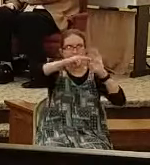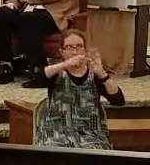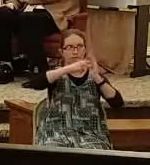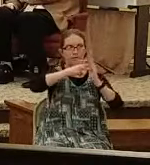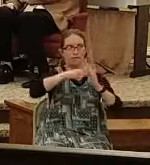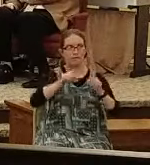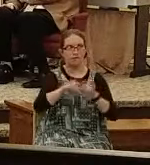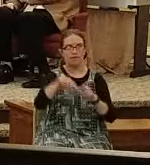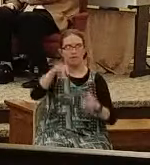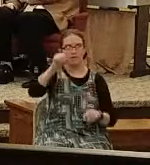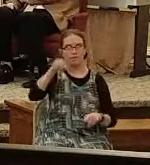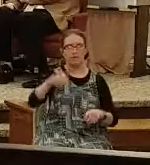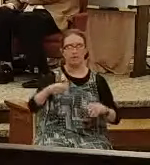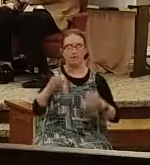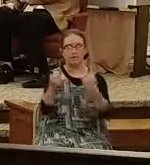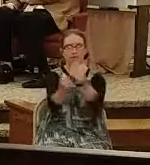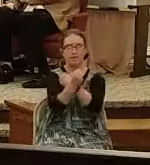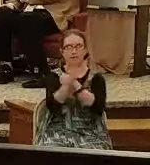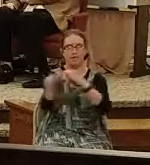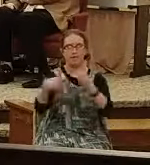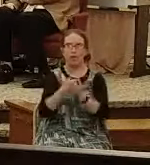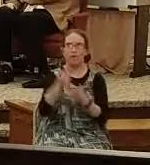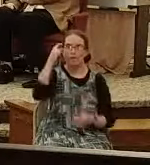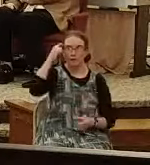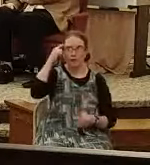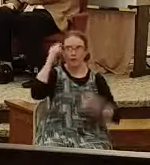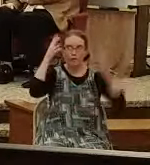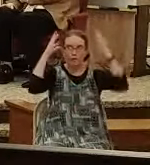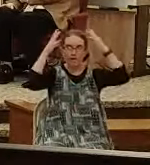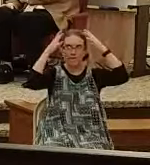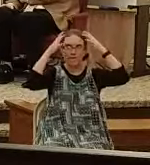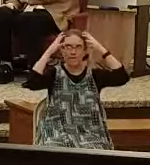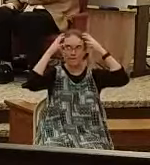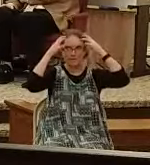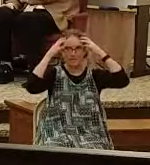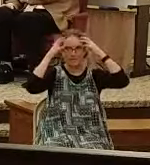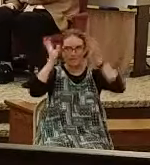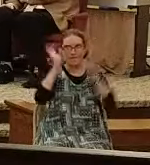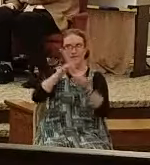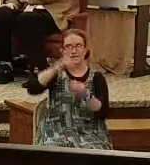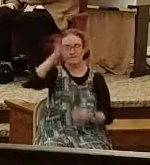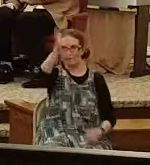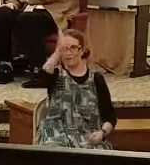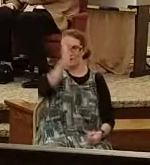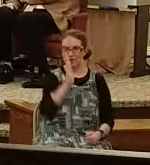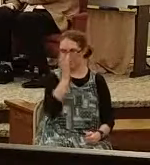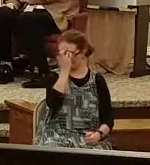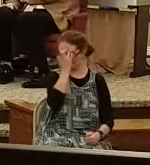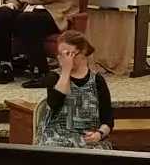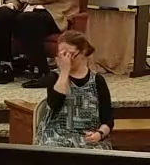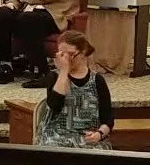just like Paul said, I take captive every thought. You're covering your mind with the Spirit of God.